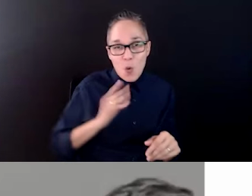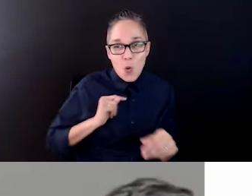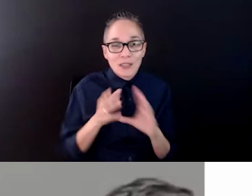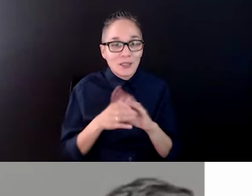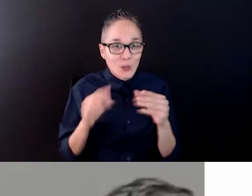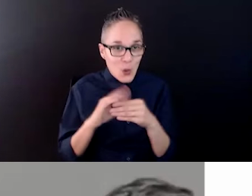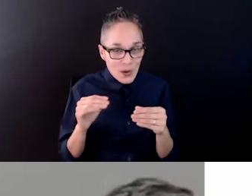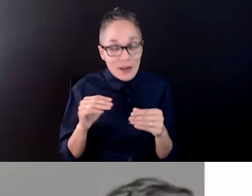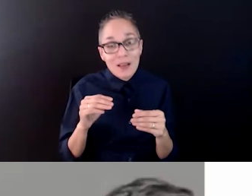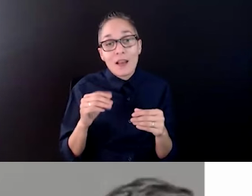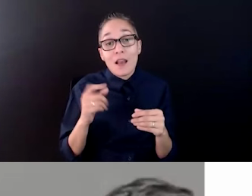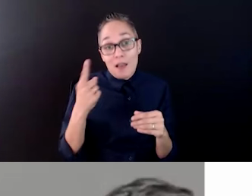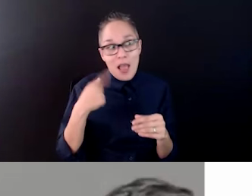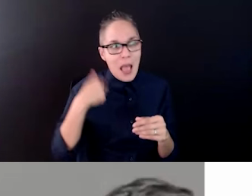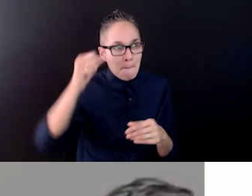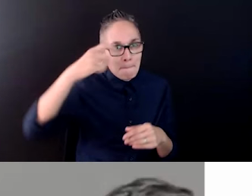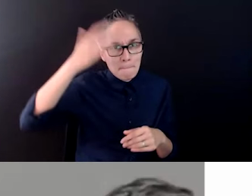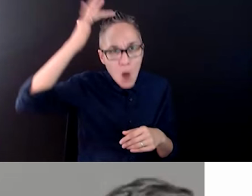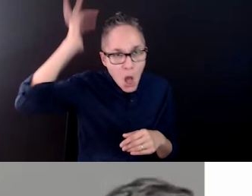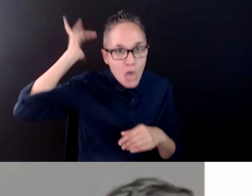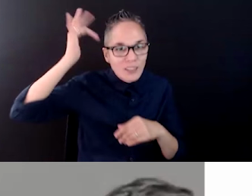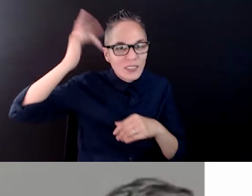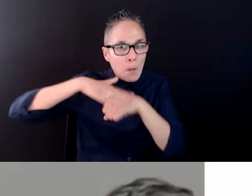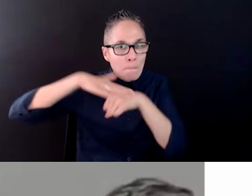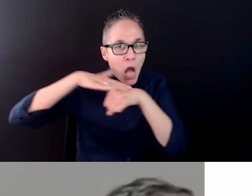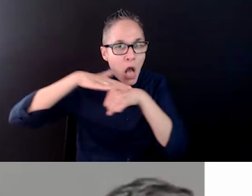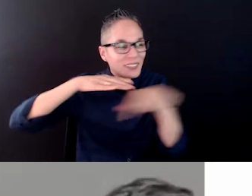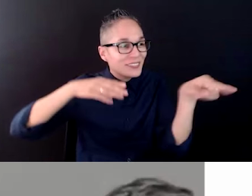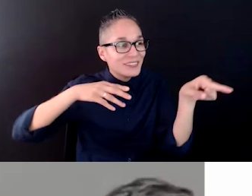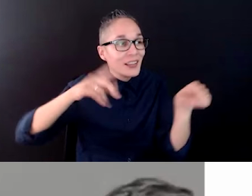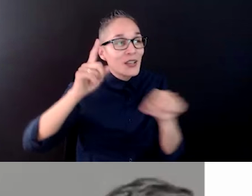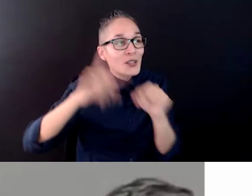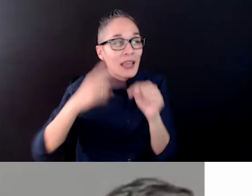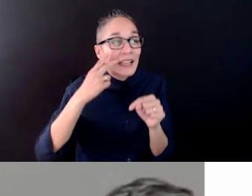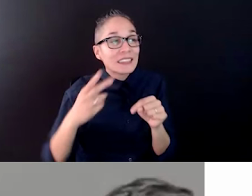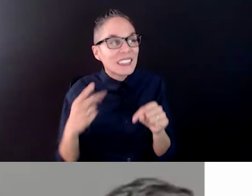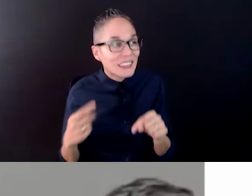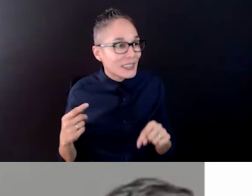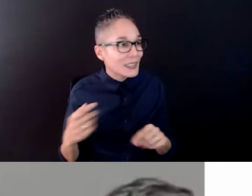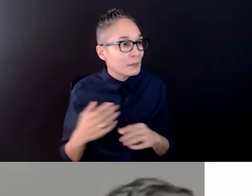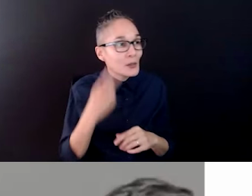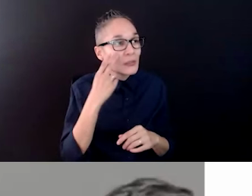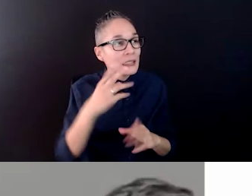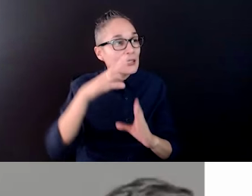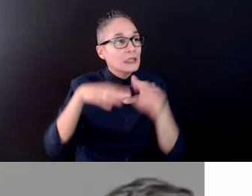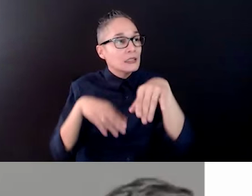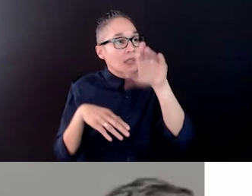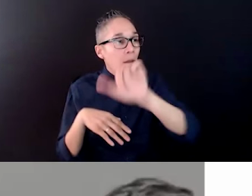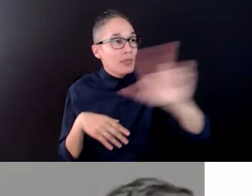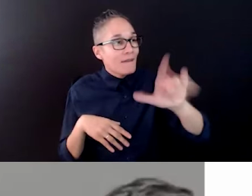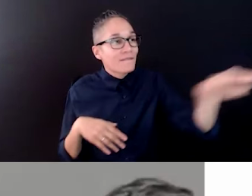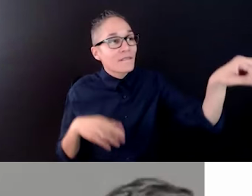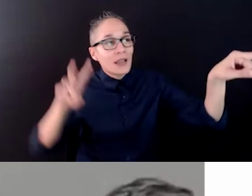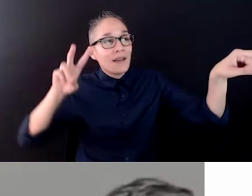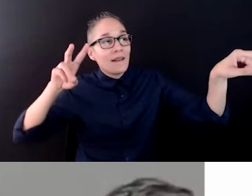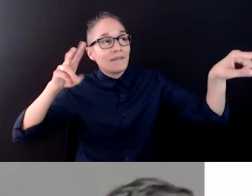the one where I'm bald. So you can't see him, but you can see him up in the top left. That's the